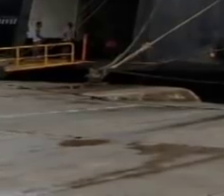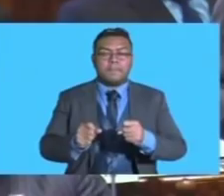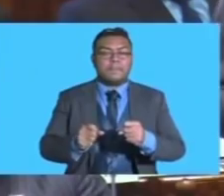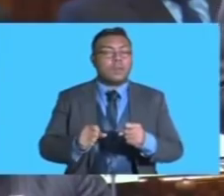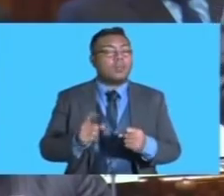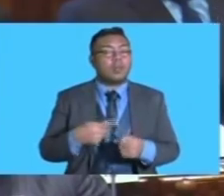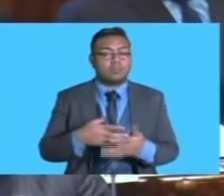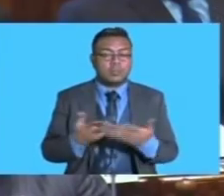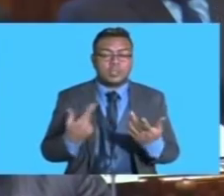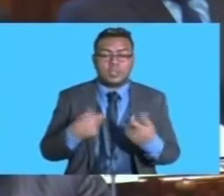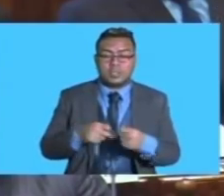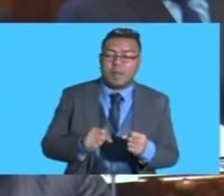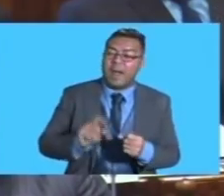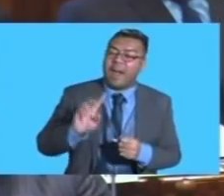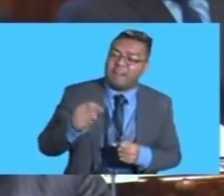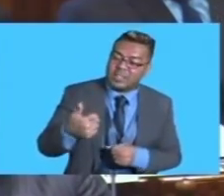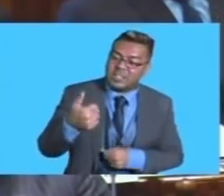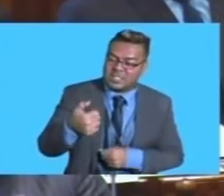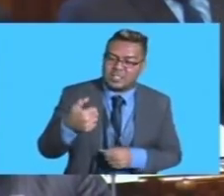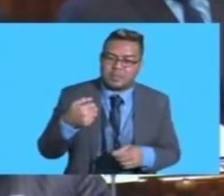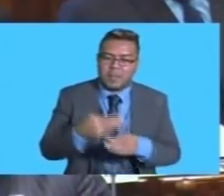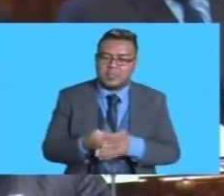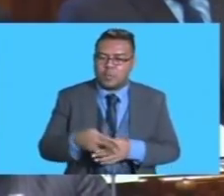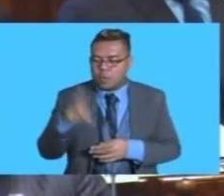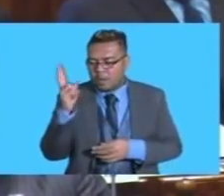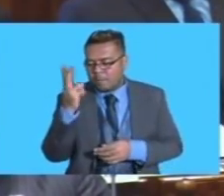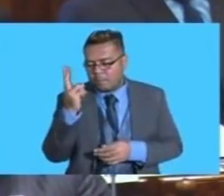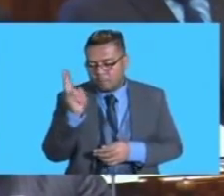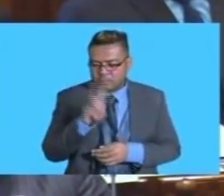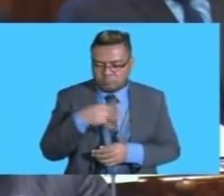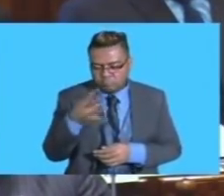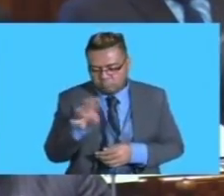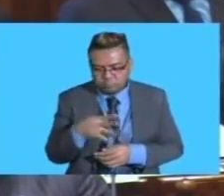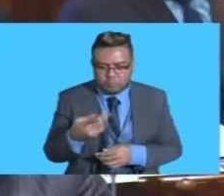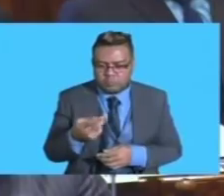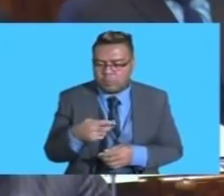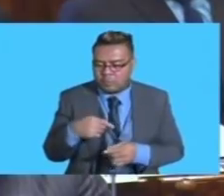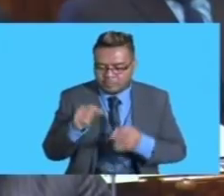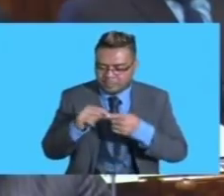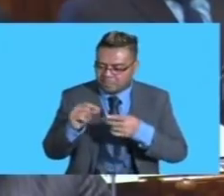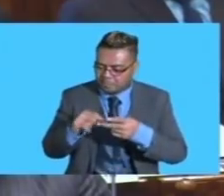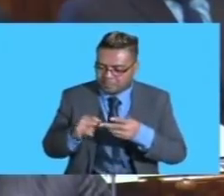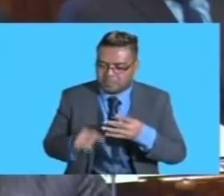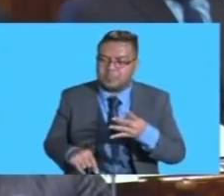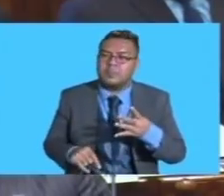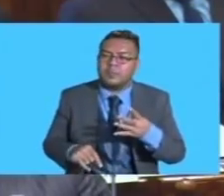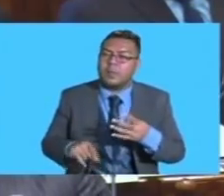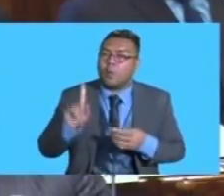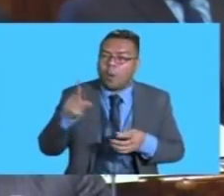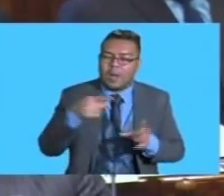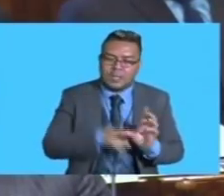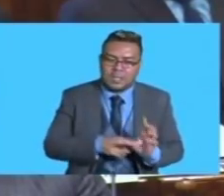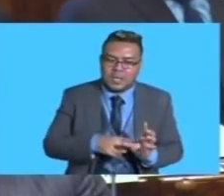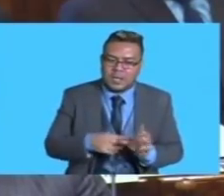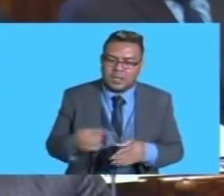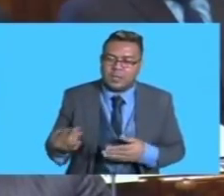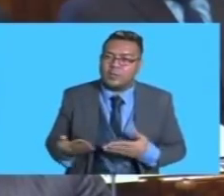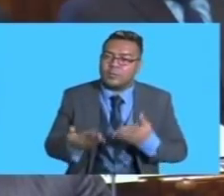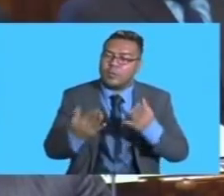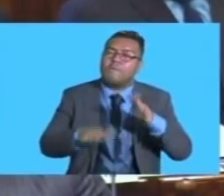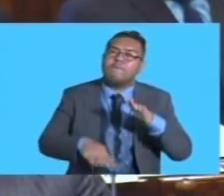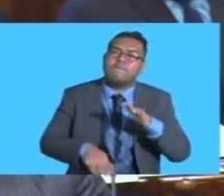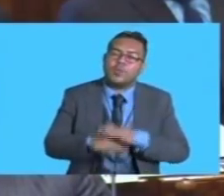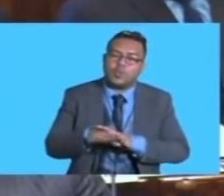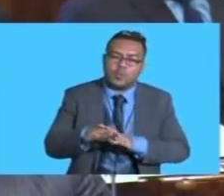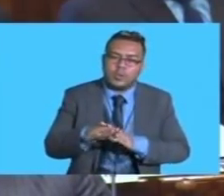system is that after 6 months, your ship gets inspected visually. And after 1 year, the ship goes on the dry dock and it gets a full inspection.